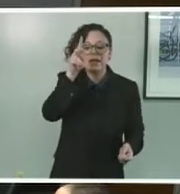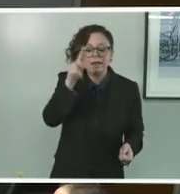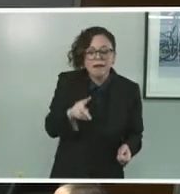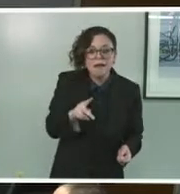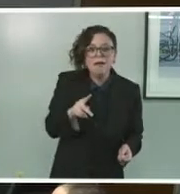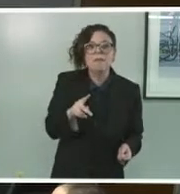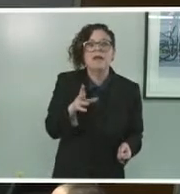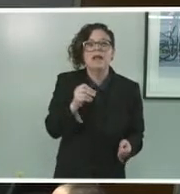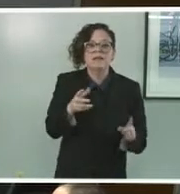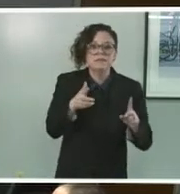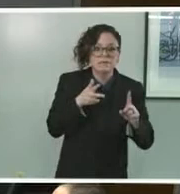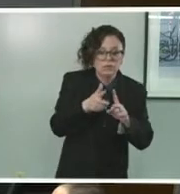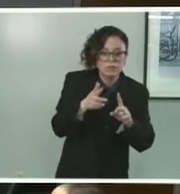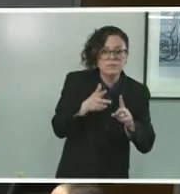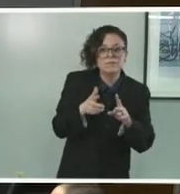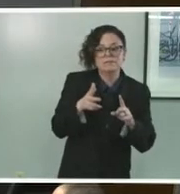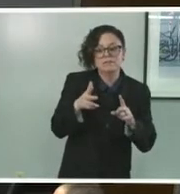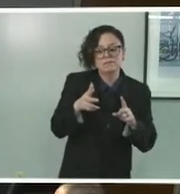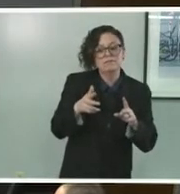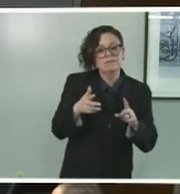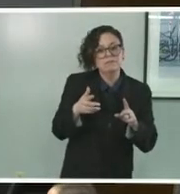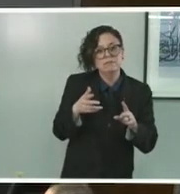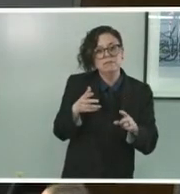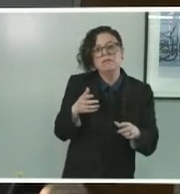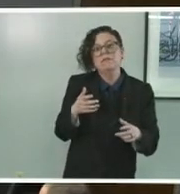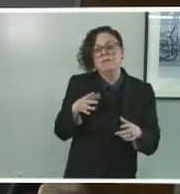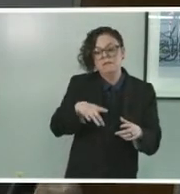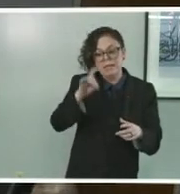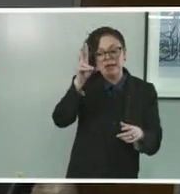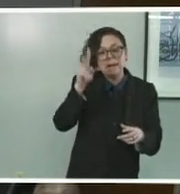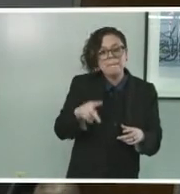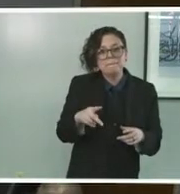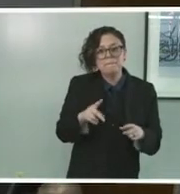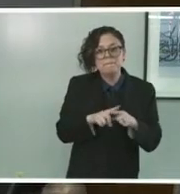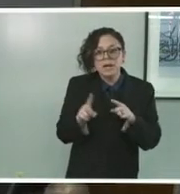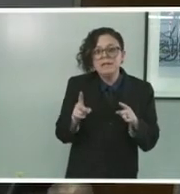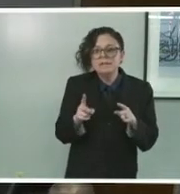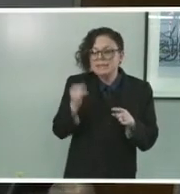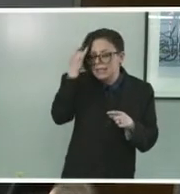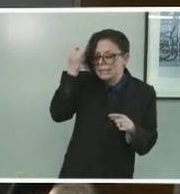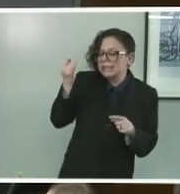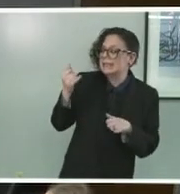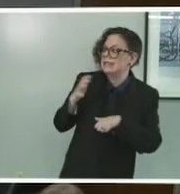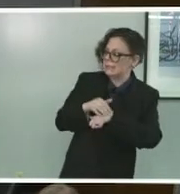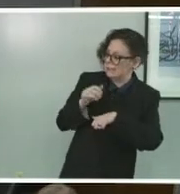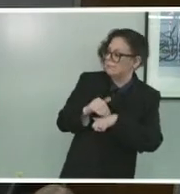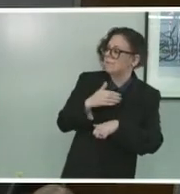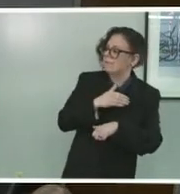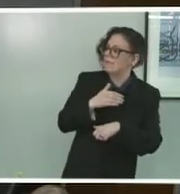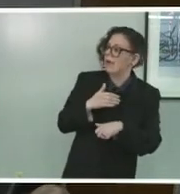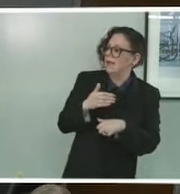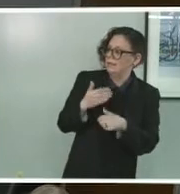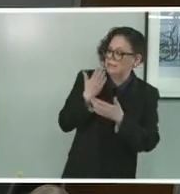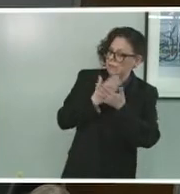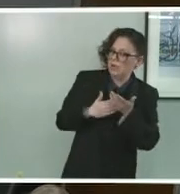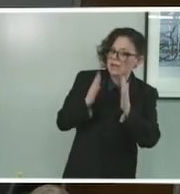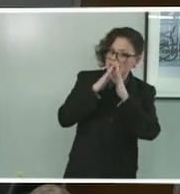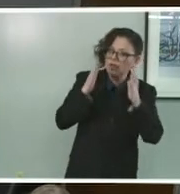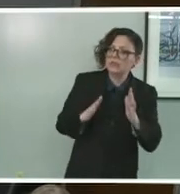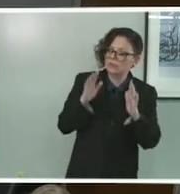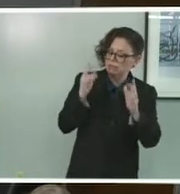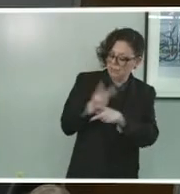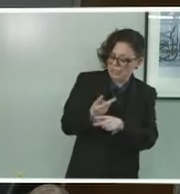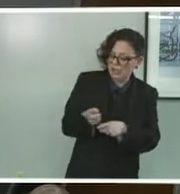apply as well to some of those. Mm-hmm. But the idea is that pet is a member of the family and caring for them is allowed. That's part of the household.